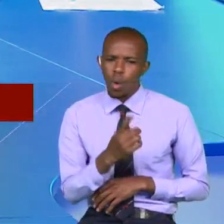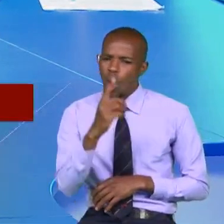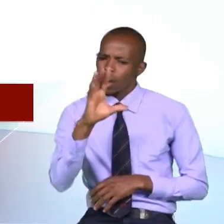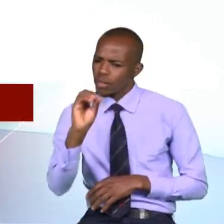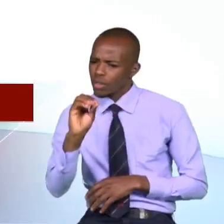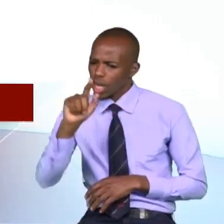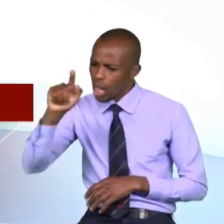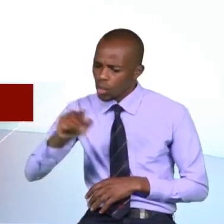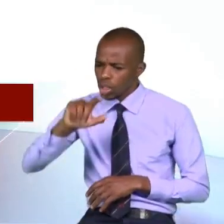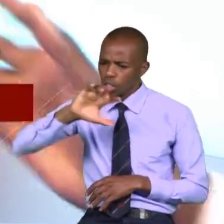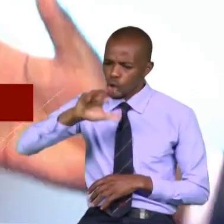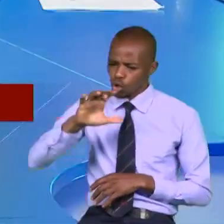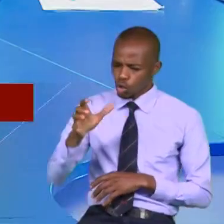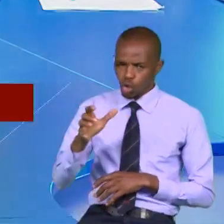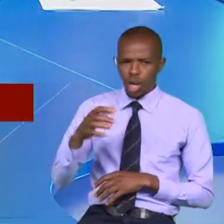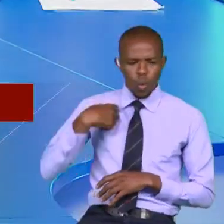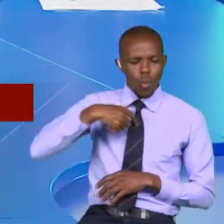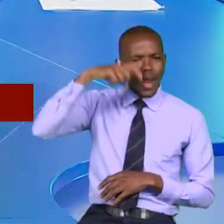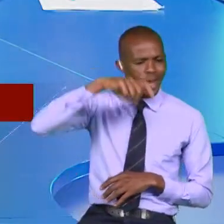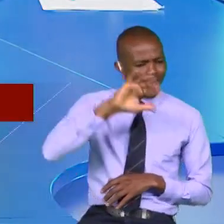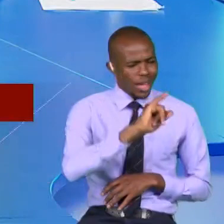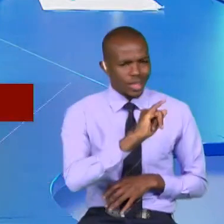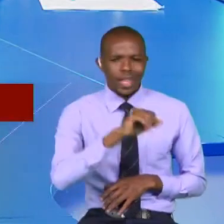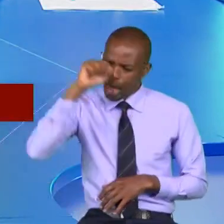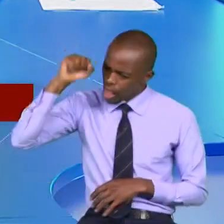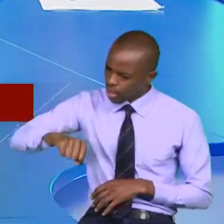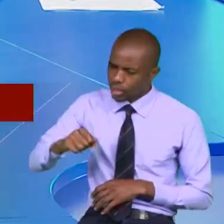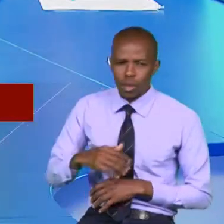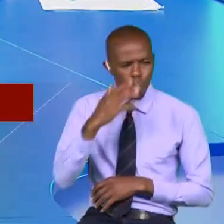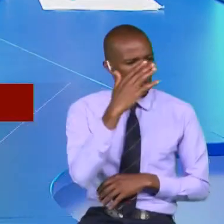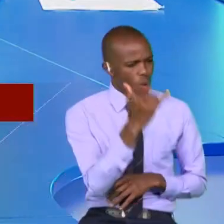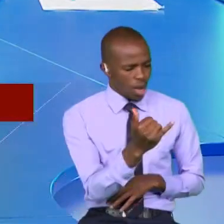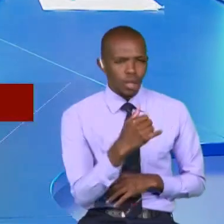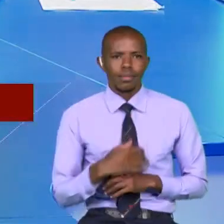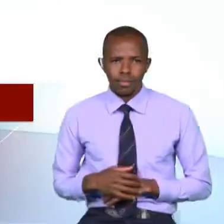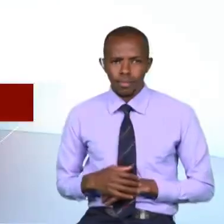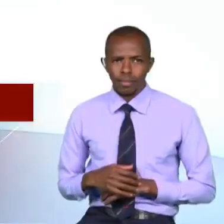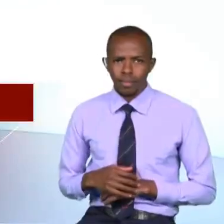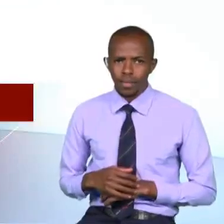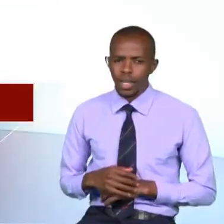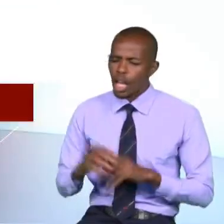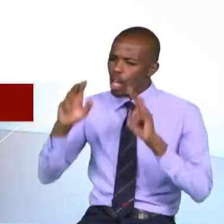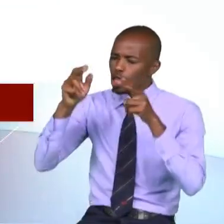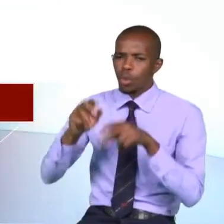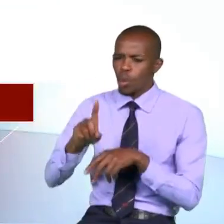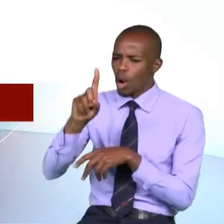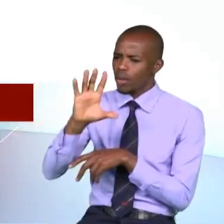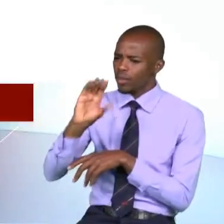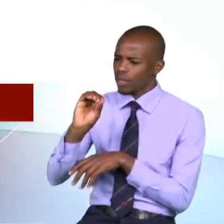people in a constituency. But do we need that? We need that. Why? 1 million to represent the issues of